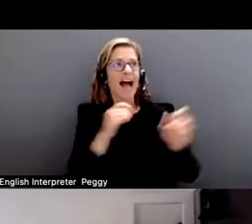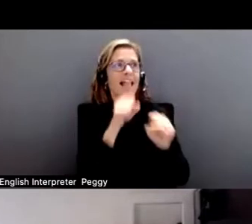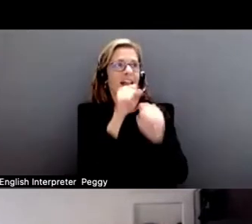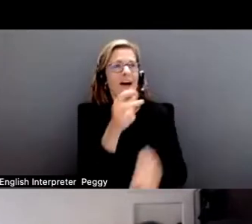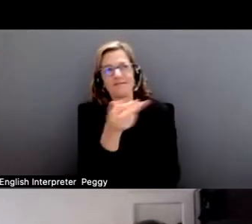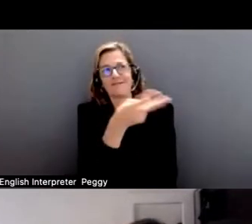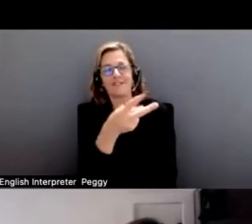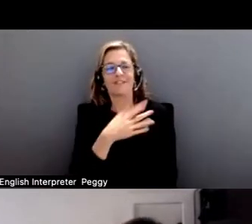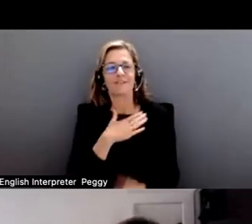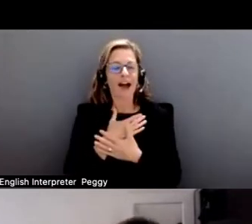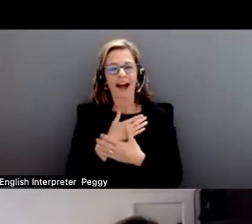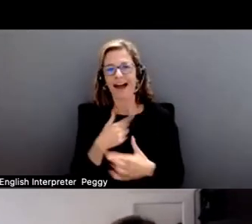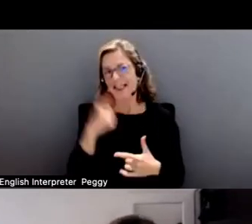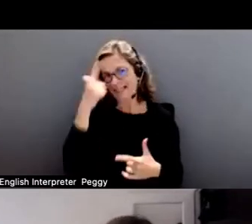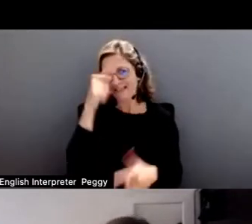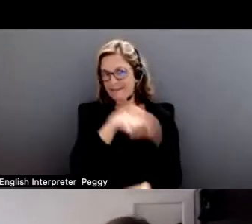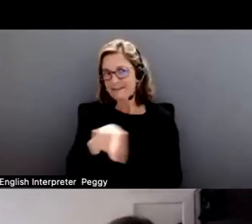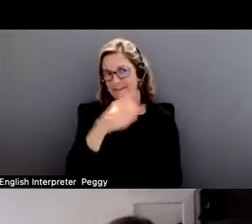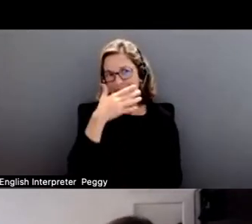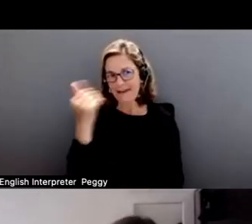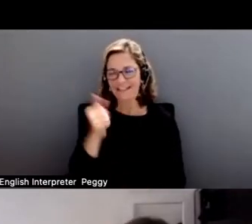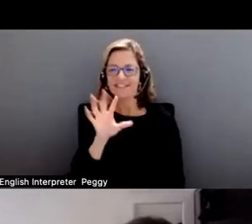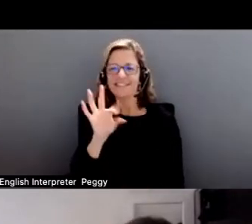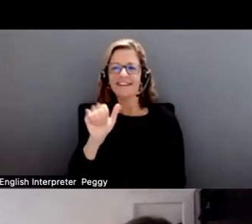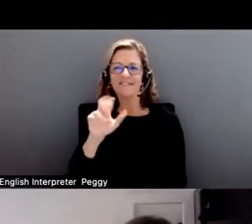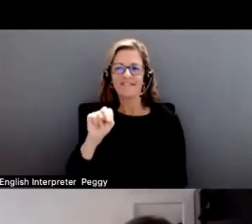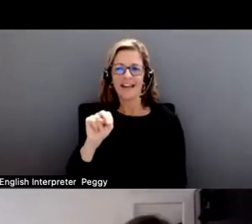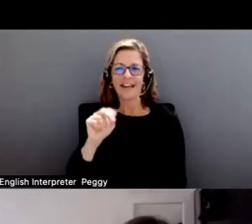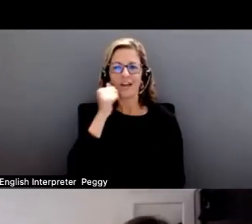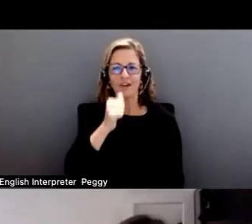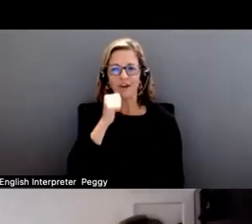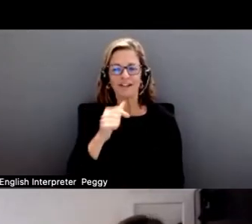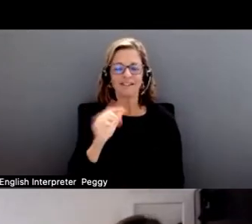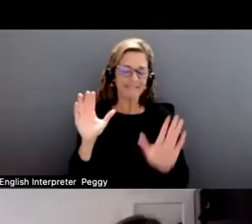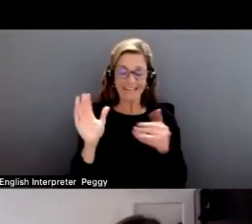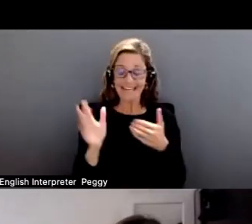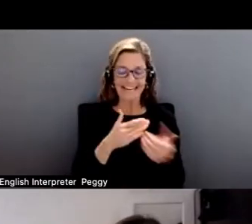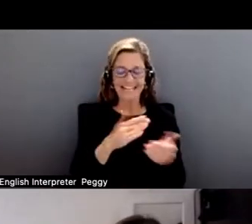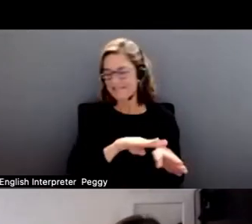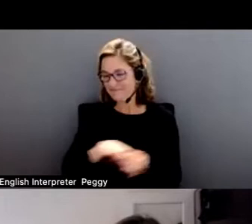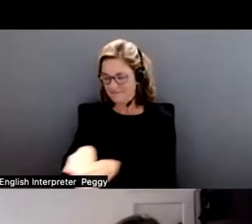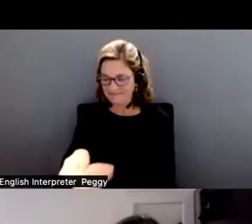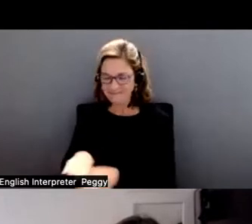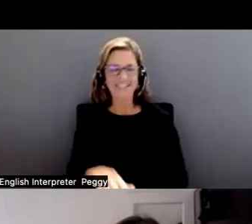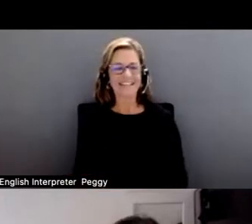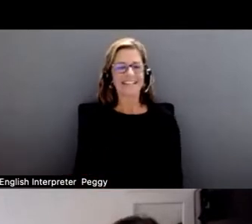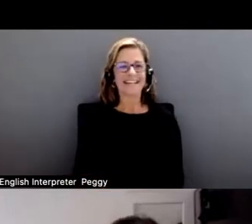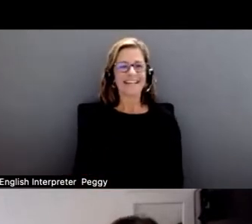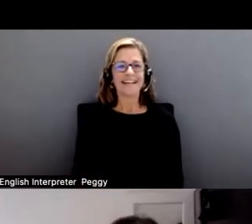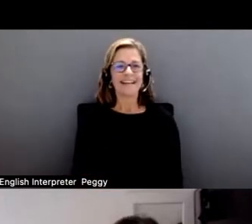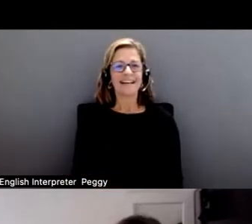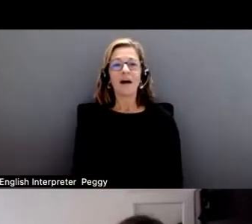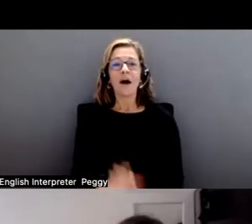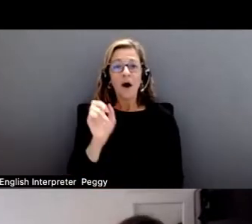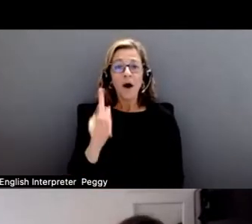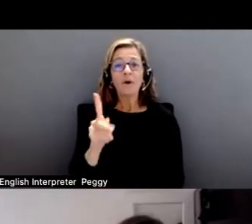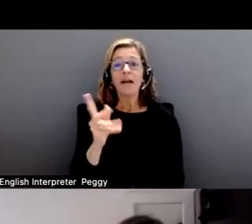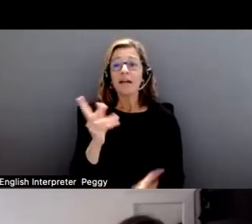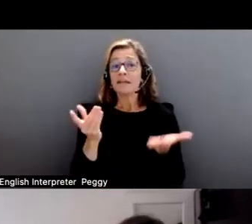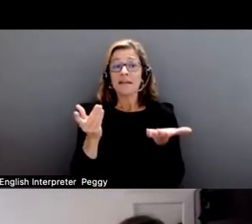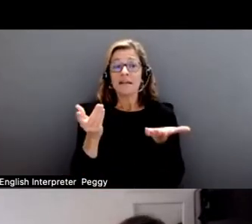I know, I couldn't believe it when I saw you. I was like, oh, it's Cheryl. Okay, so all right. Well,